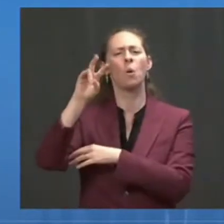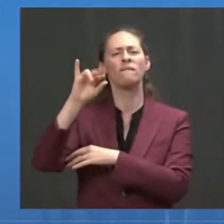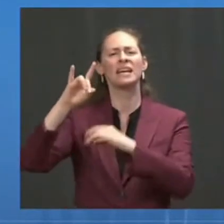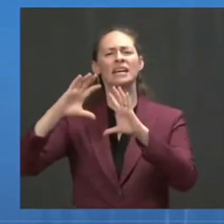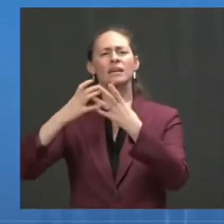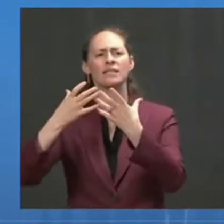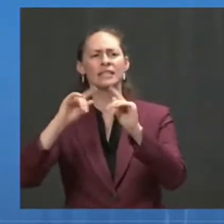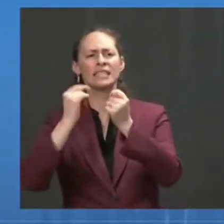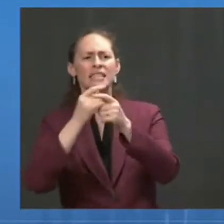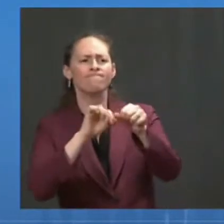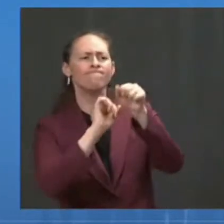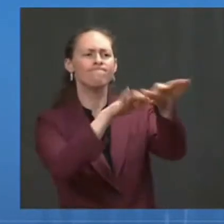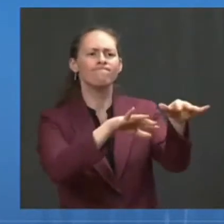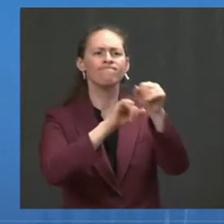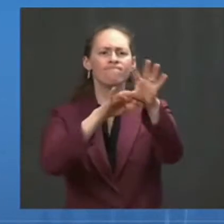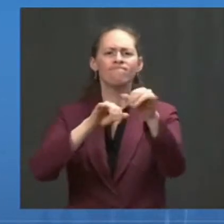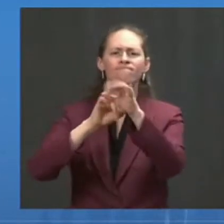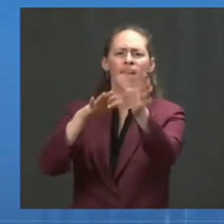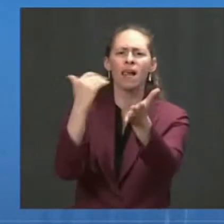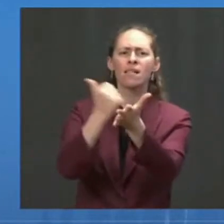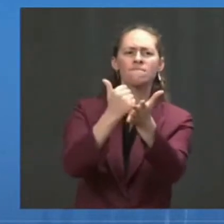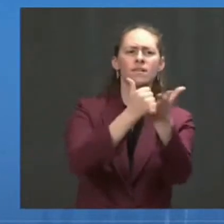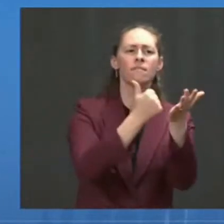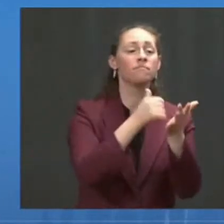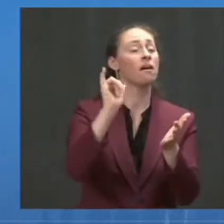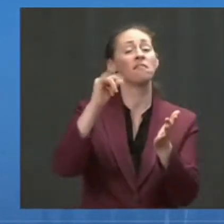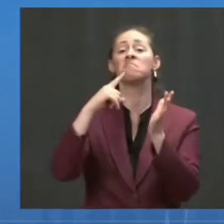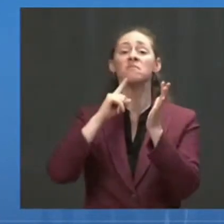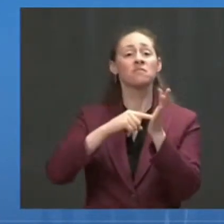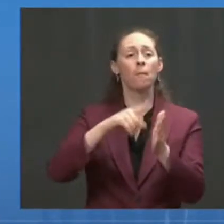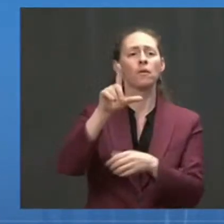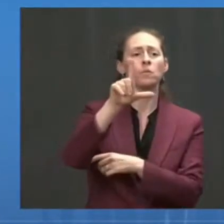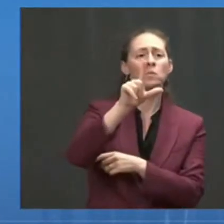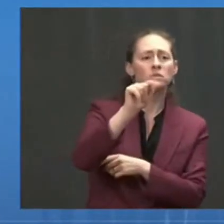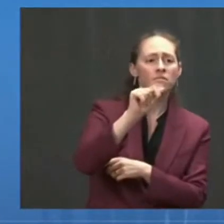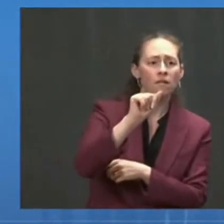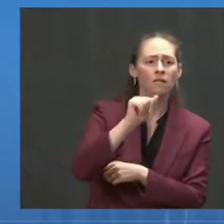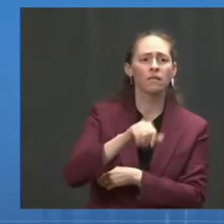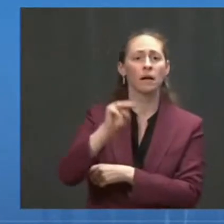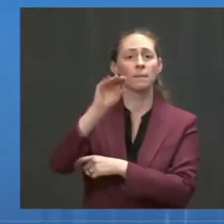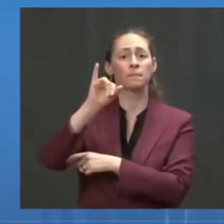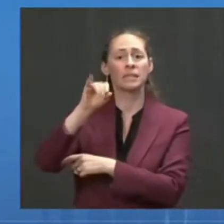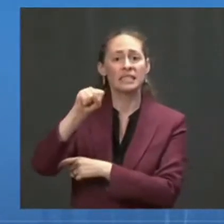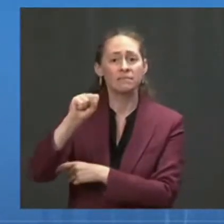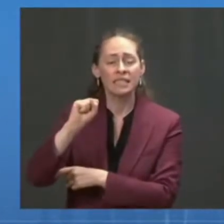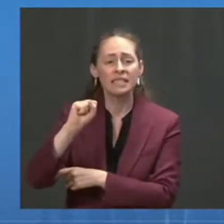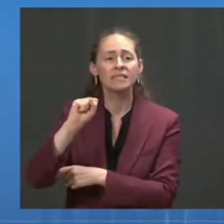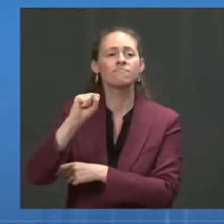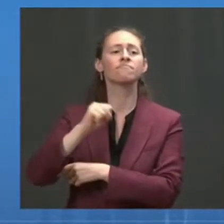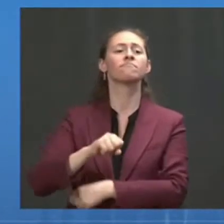personnel in Louisiana, Mississippi, and Arizona to provide emergency medical care.